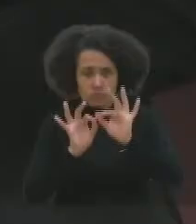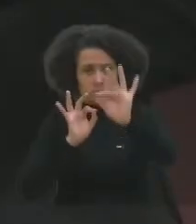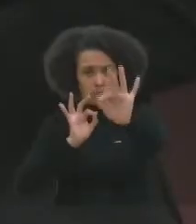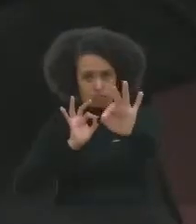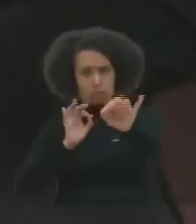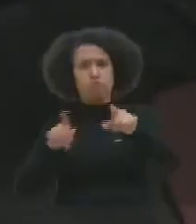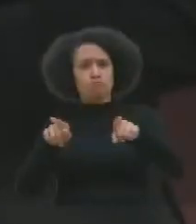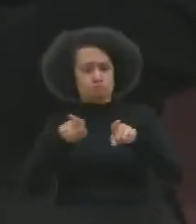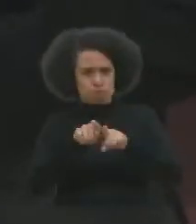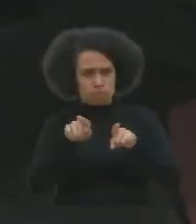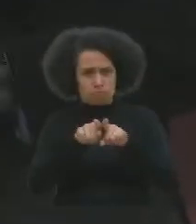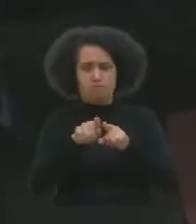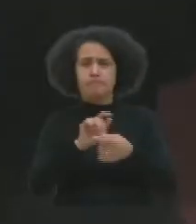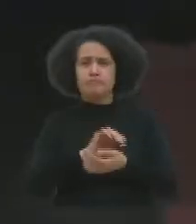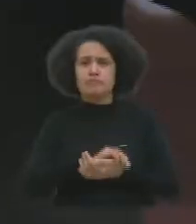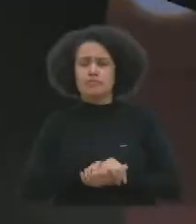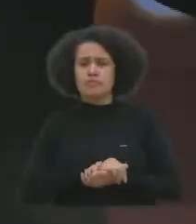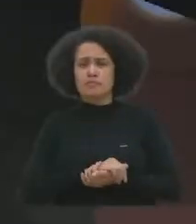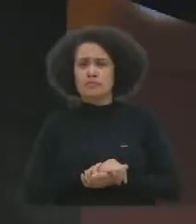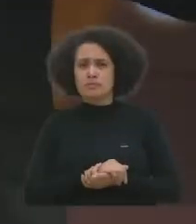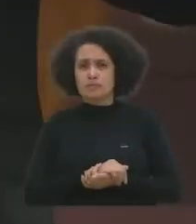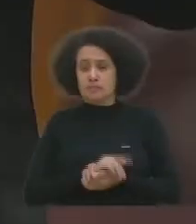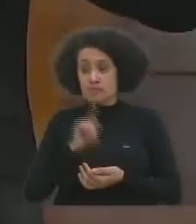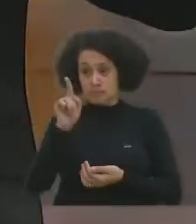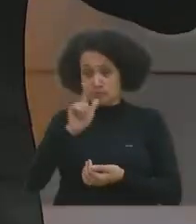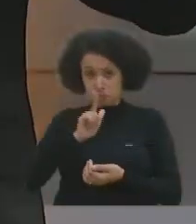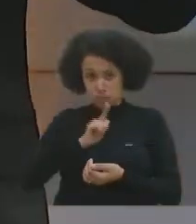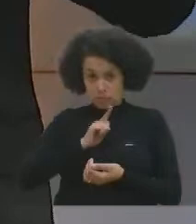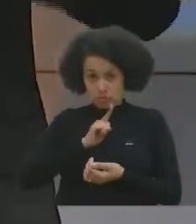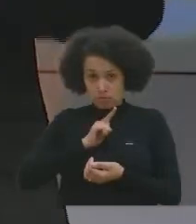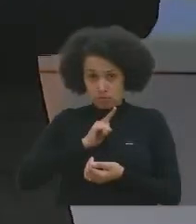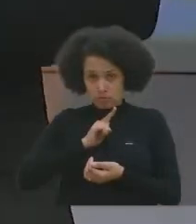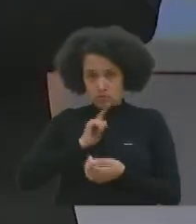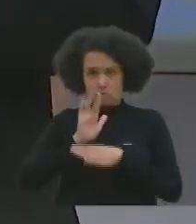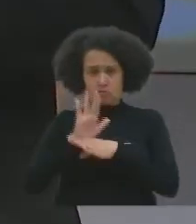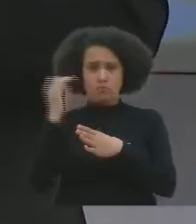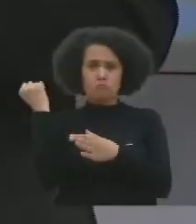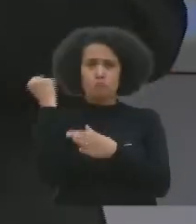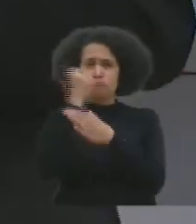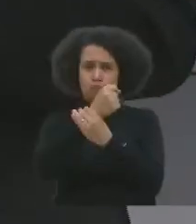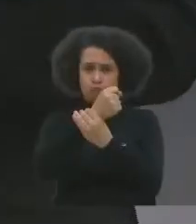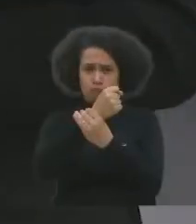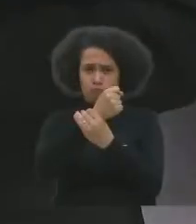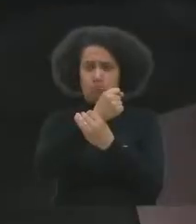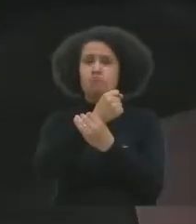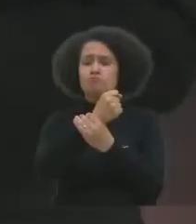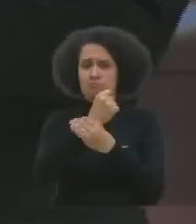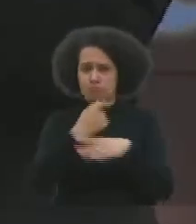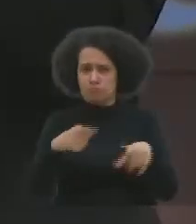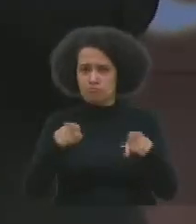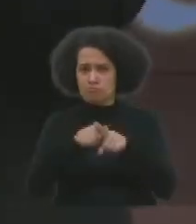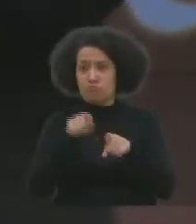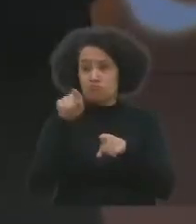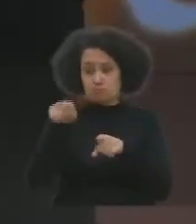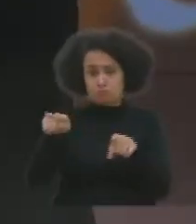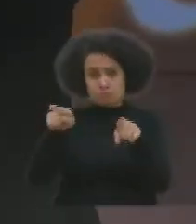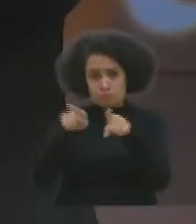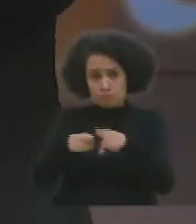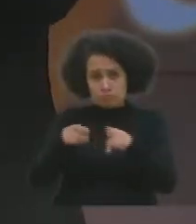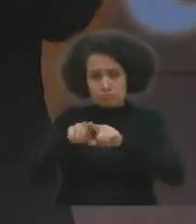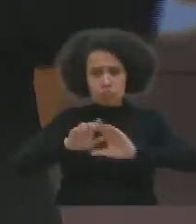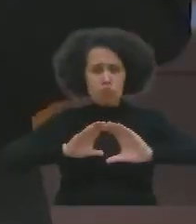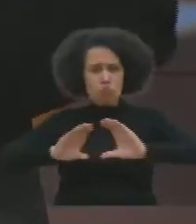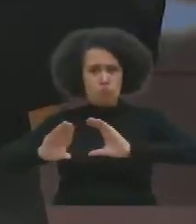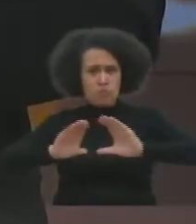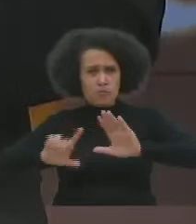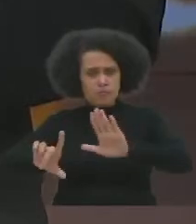were there to help Abraham. Lá estavam ajudando Abraão. They were there to help communicate the law. Estão lá para comunicar a